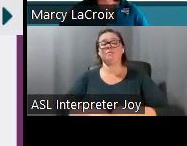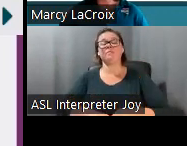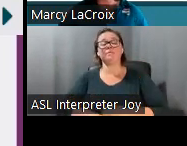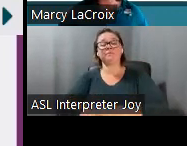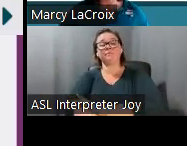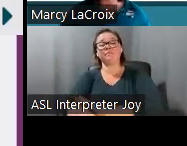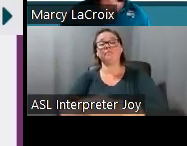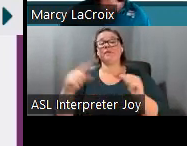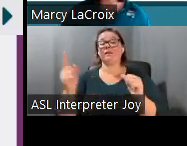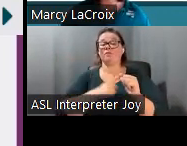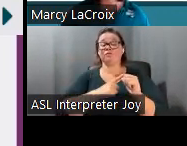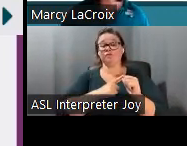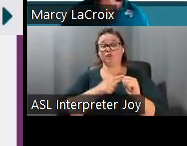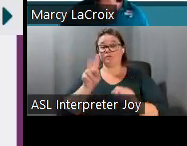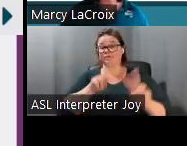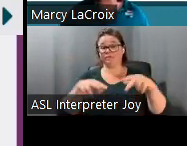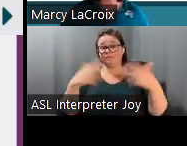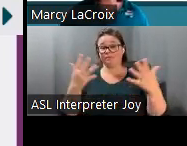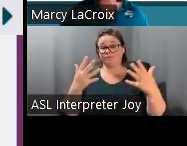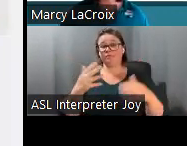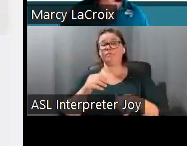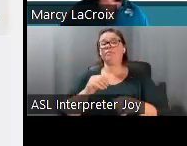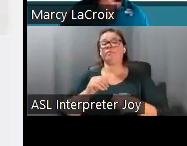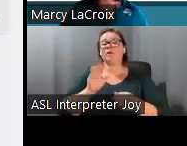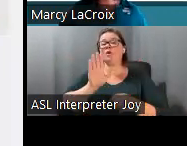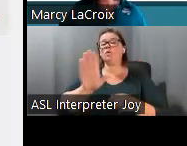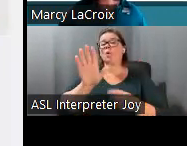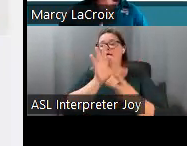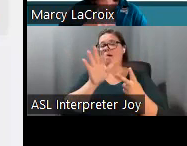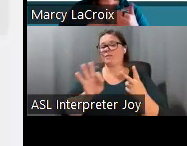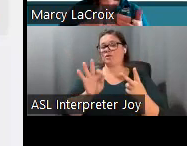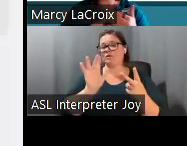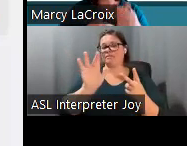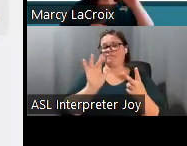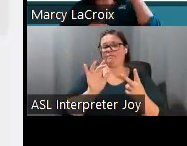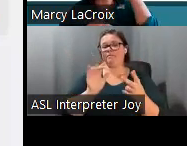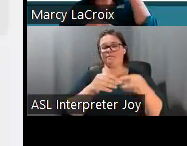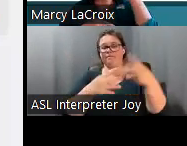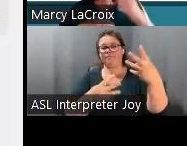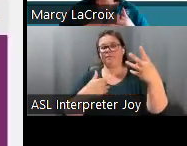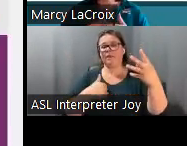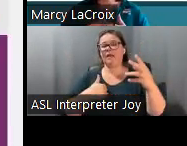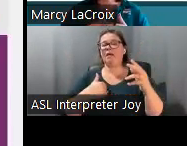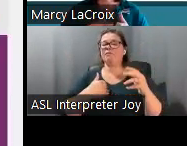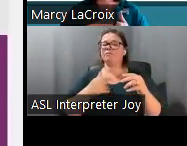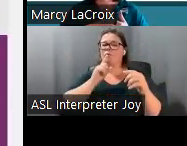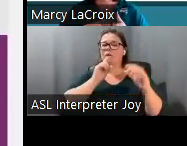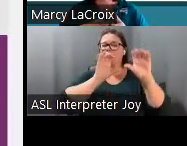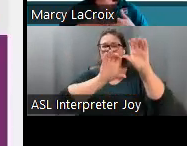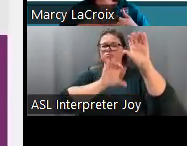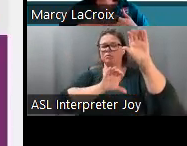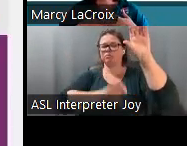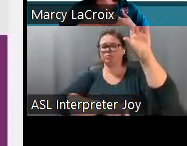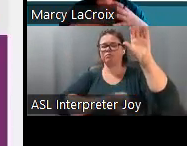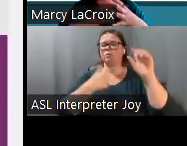that we're going to look at today is under your options. And under your options, we have these building blocks that we've identified